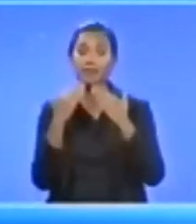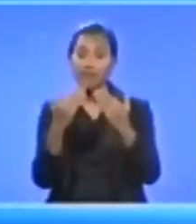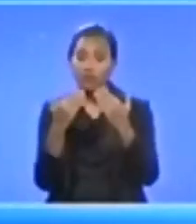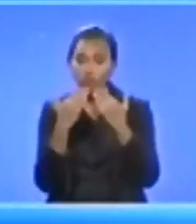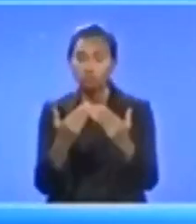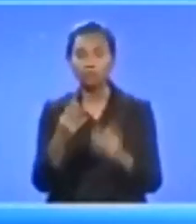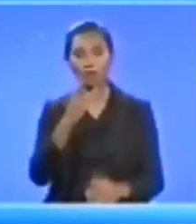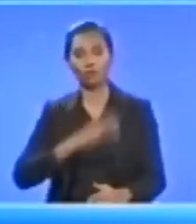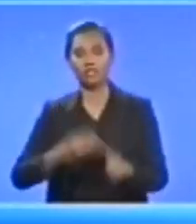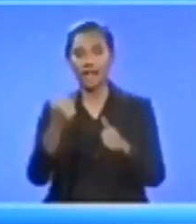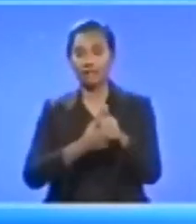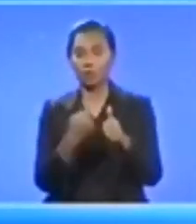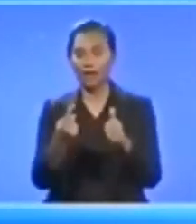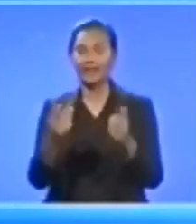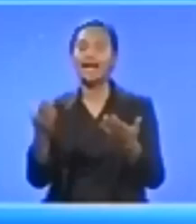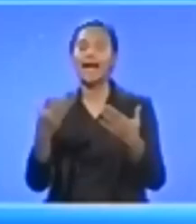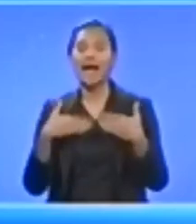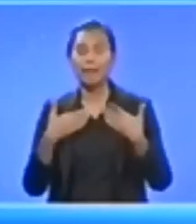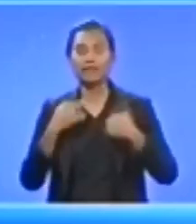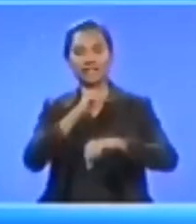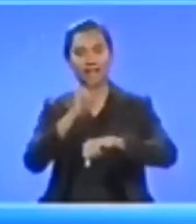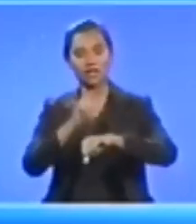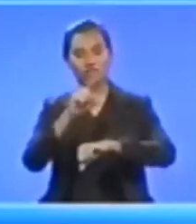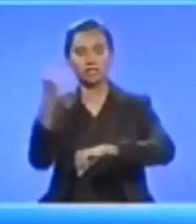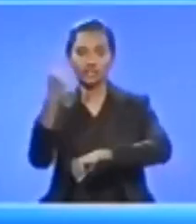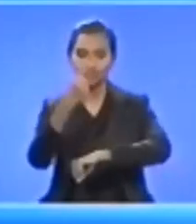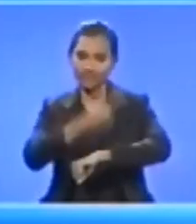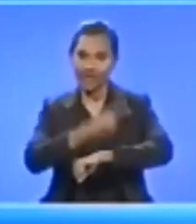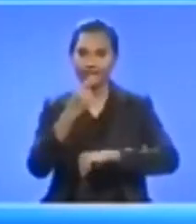happy National Day. Selamat Hari Kebangsaan.